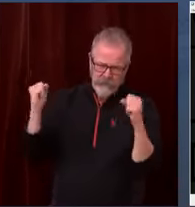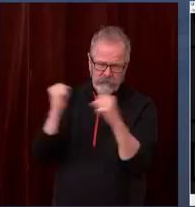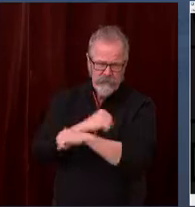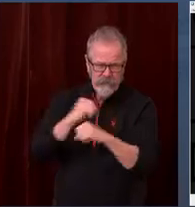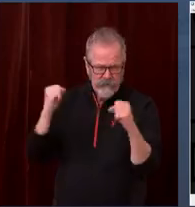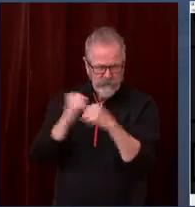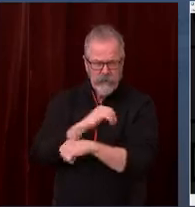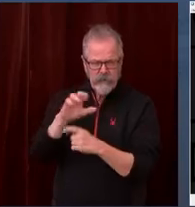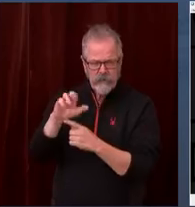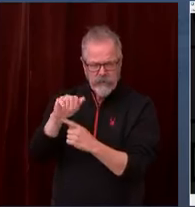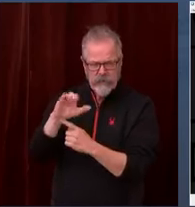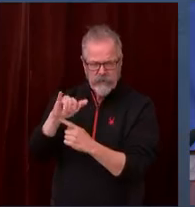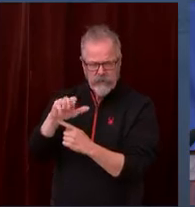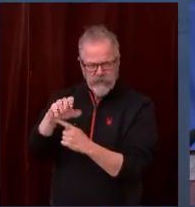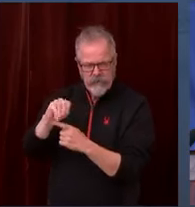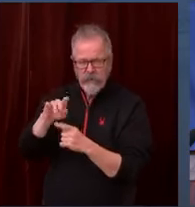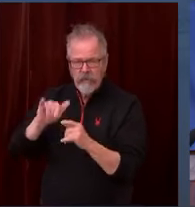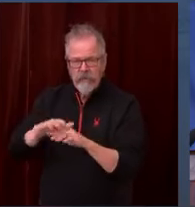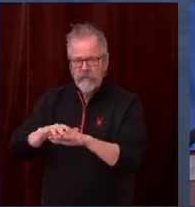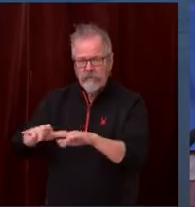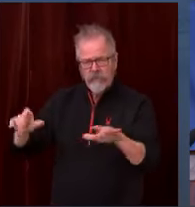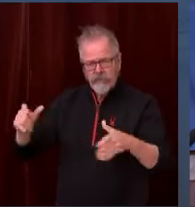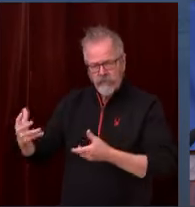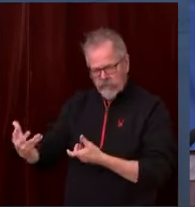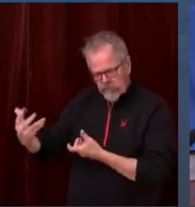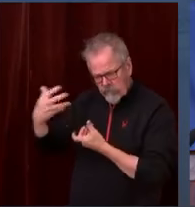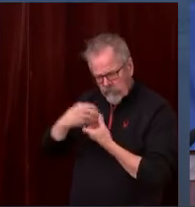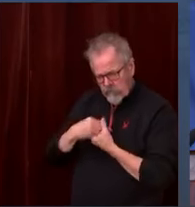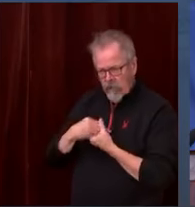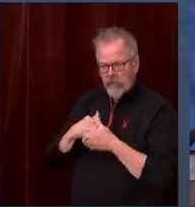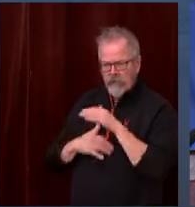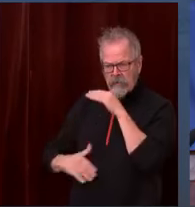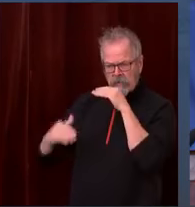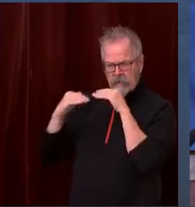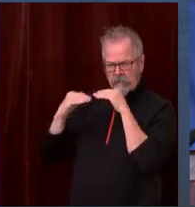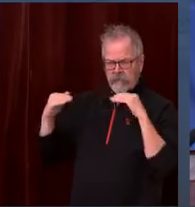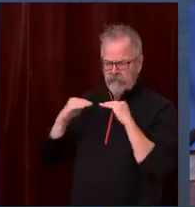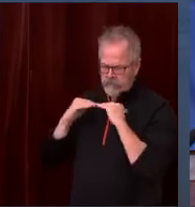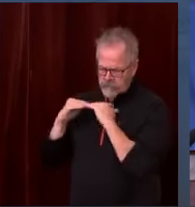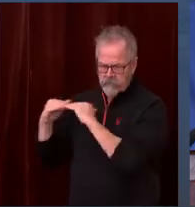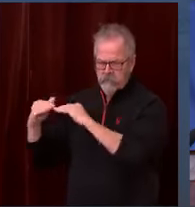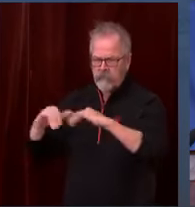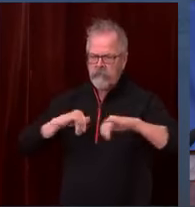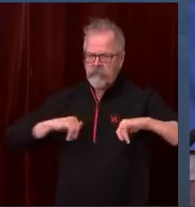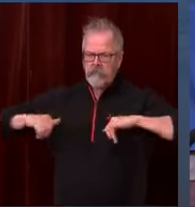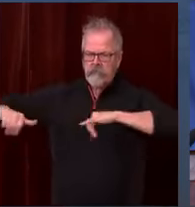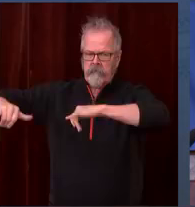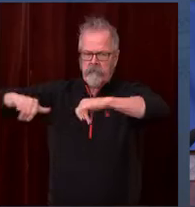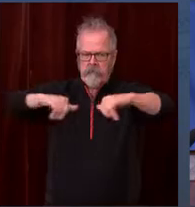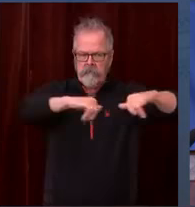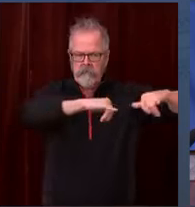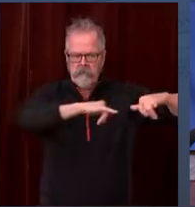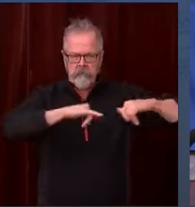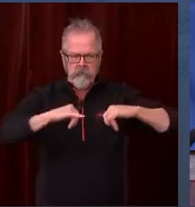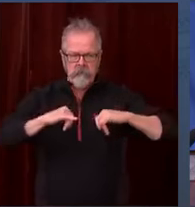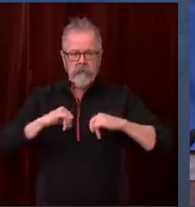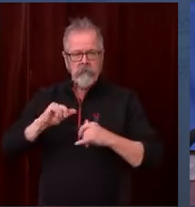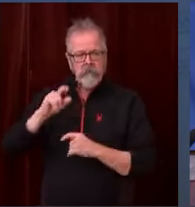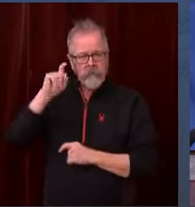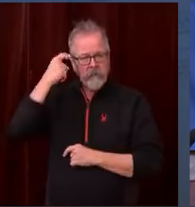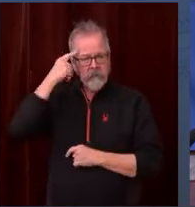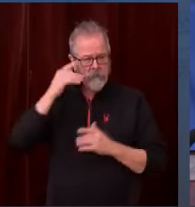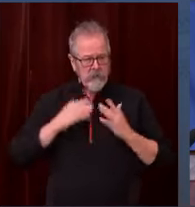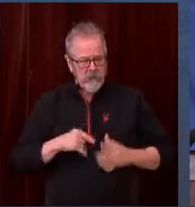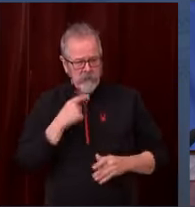Thank you, Representative, and thanks for your leadership on this. It's just been of great value to our legislature to have a real champion on